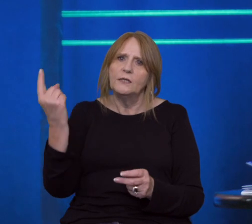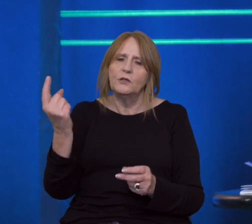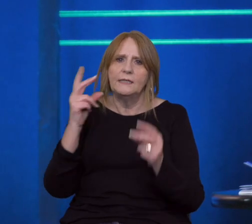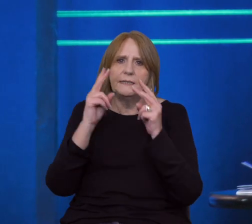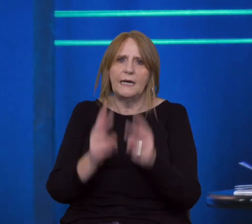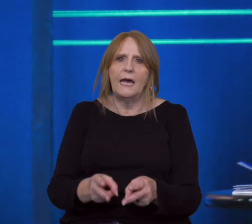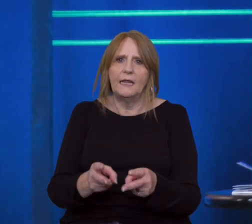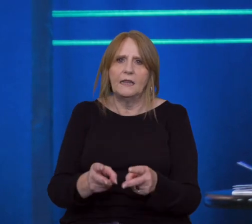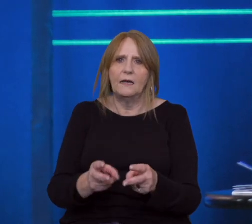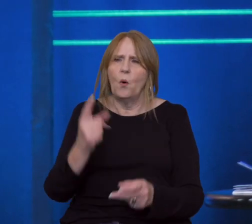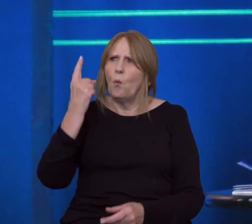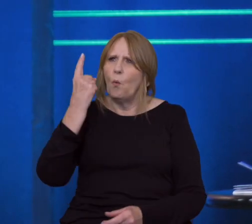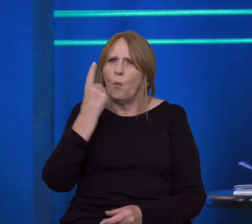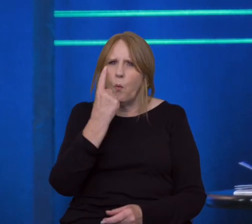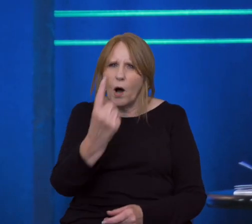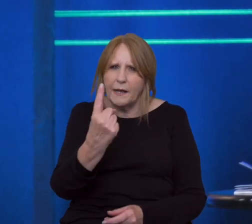single man